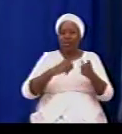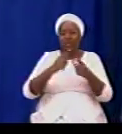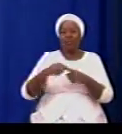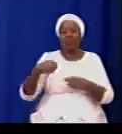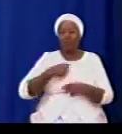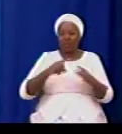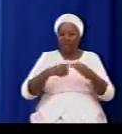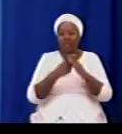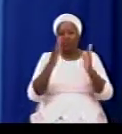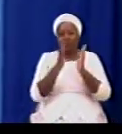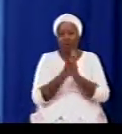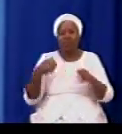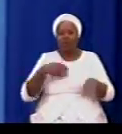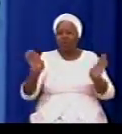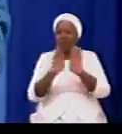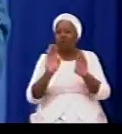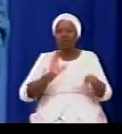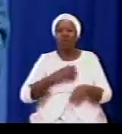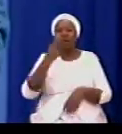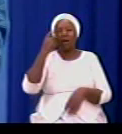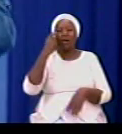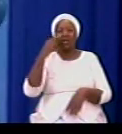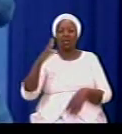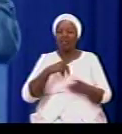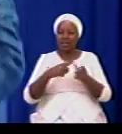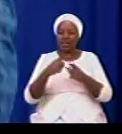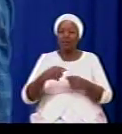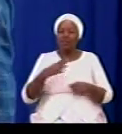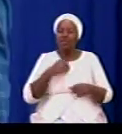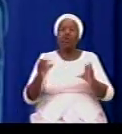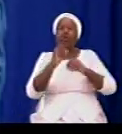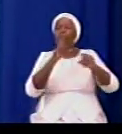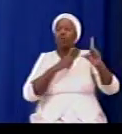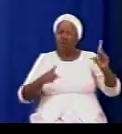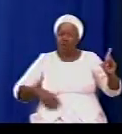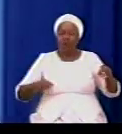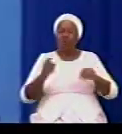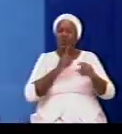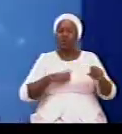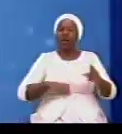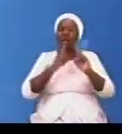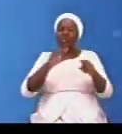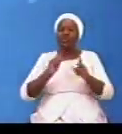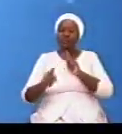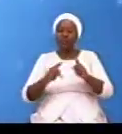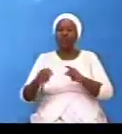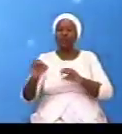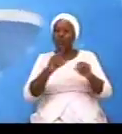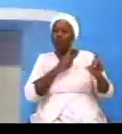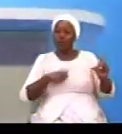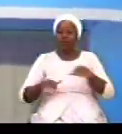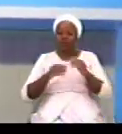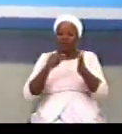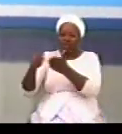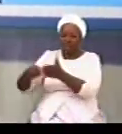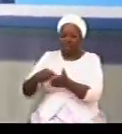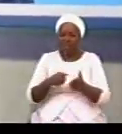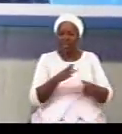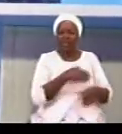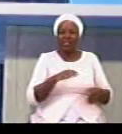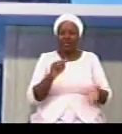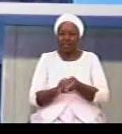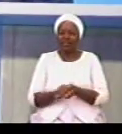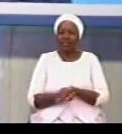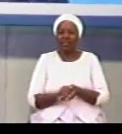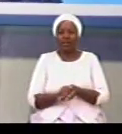saying, oh Lord, answer the people, oh Lord, do this, oh Lord, do that. We had not even finished the prayer, the